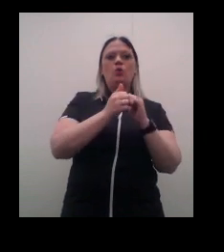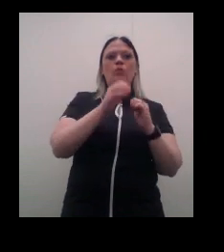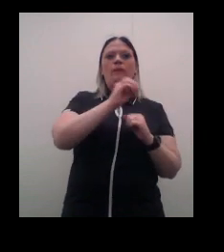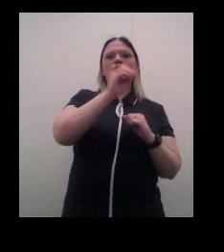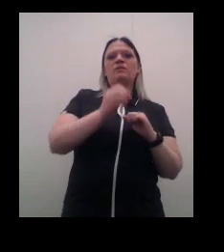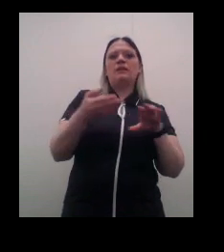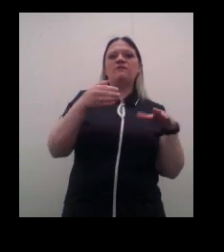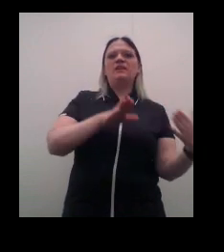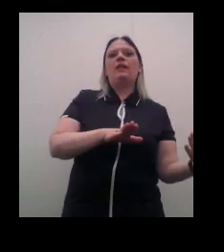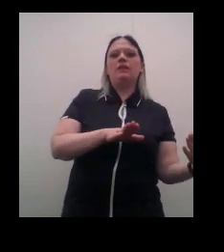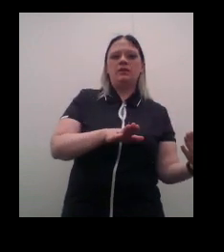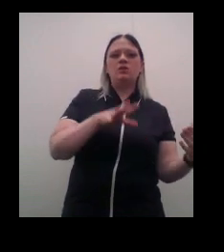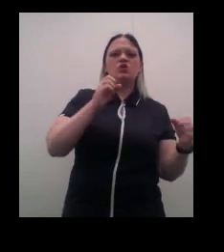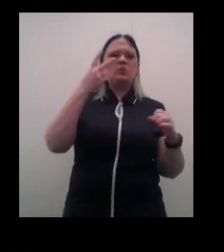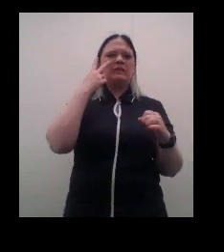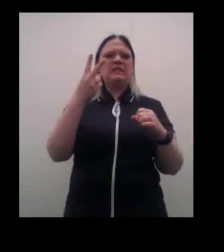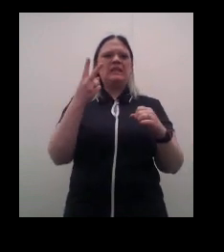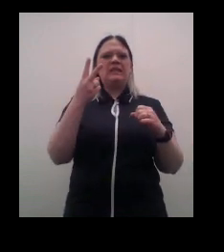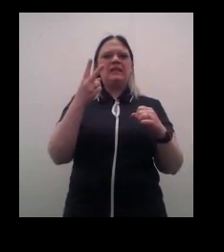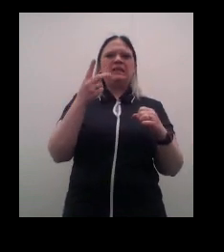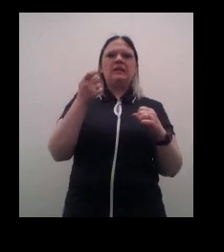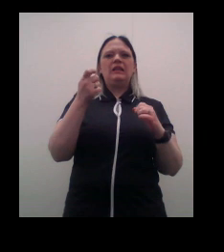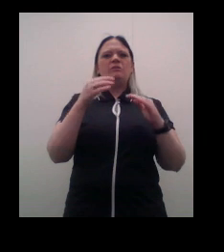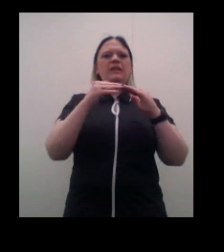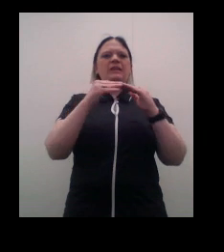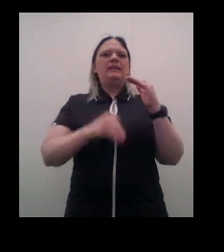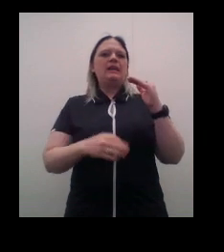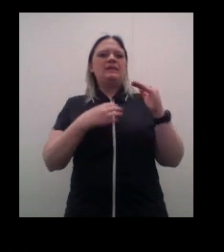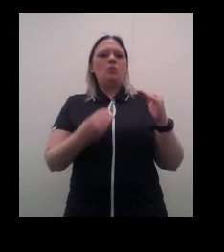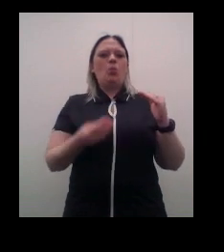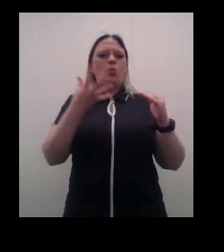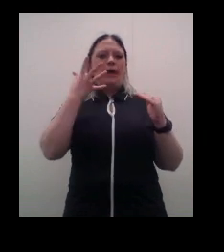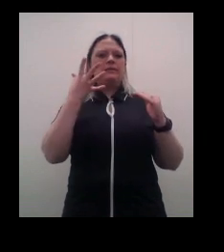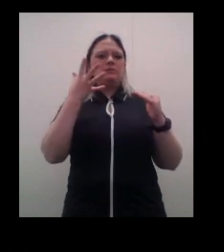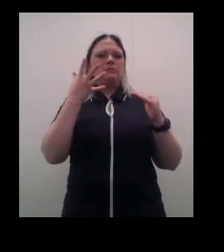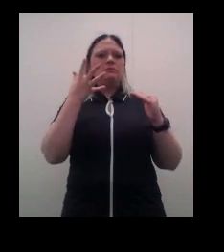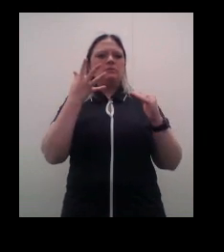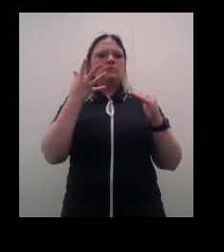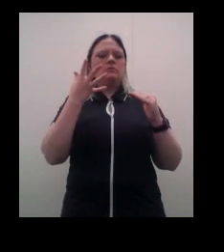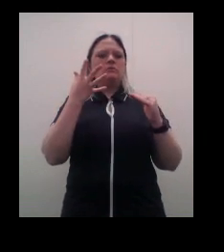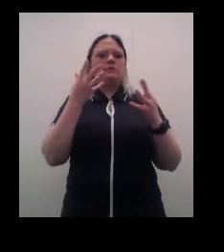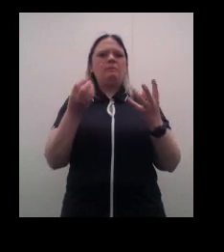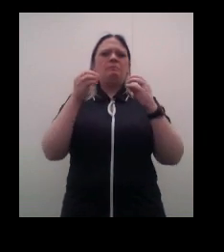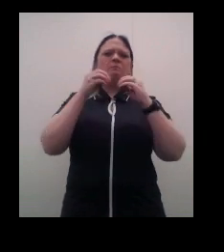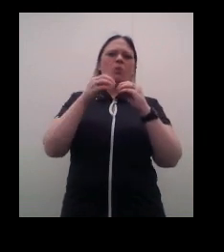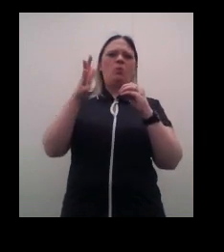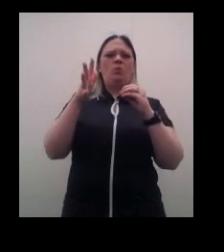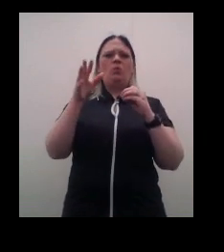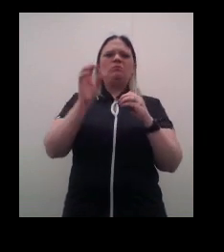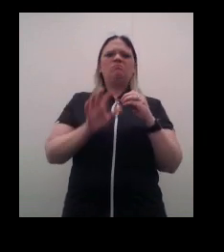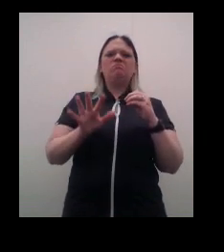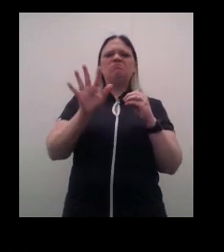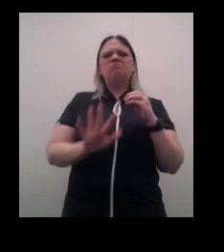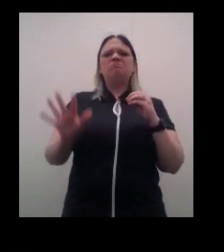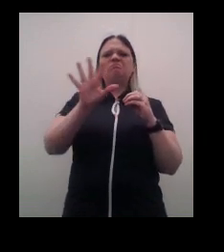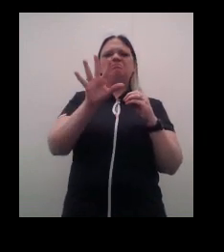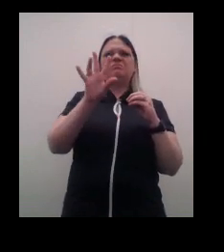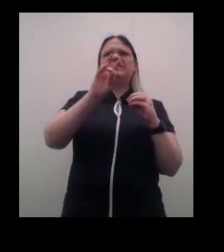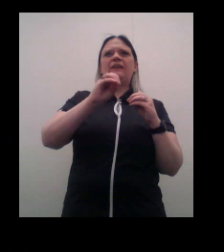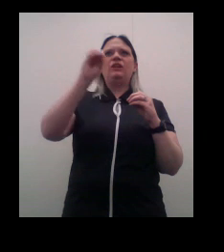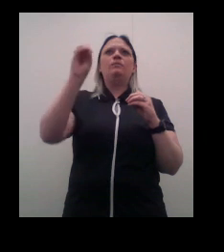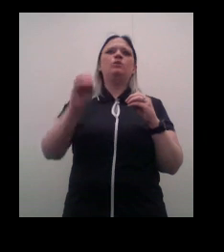And you can see there's a slight less amount of whites, more by approximately 7-8%